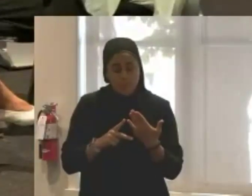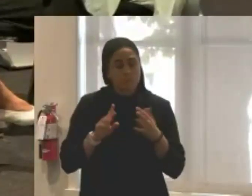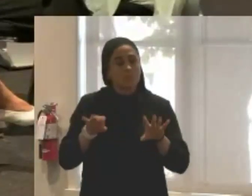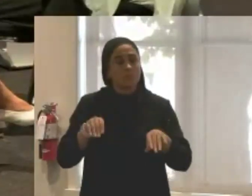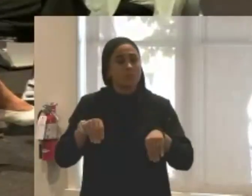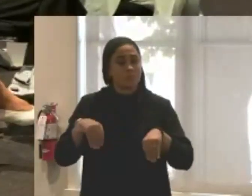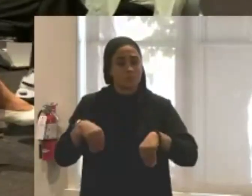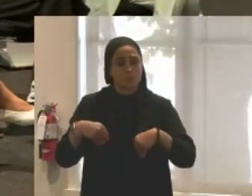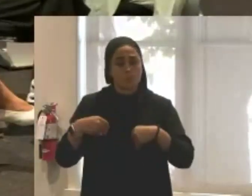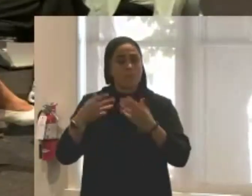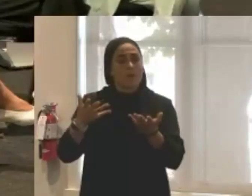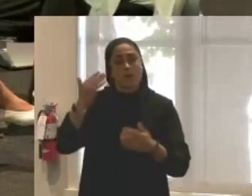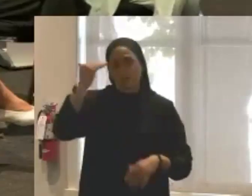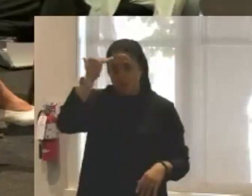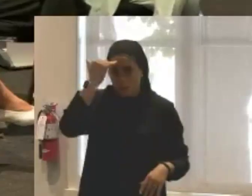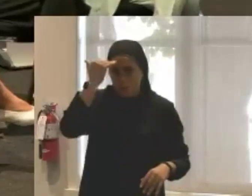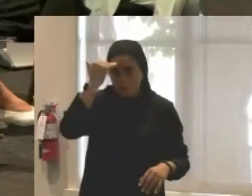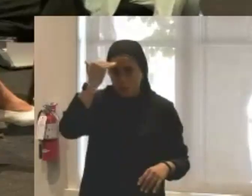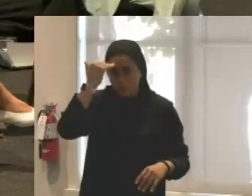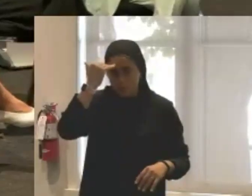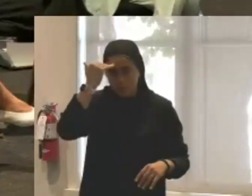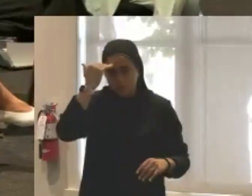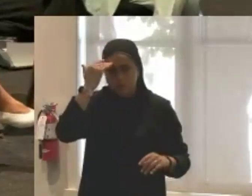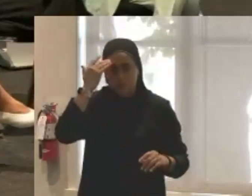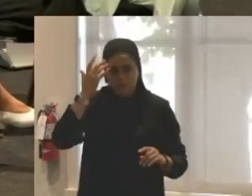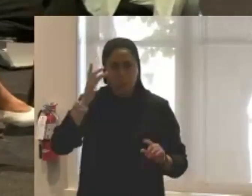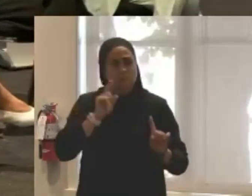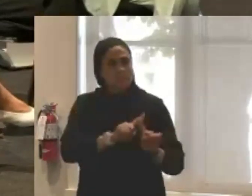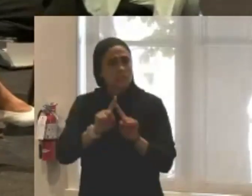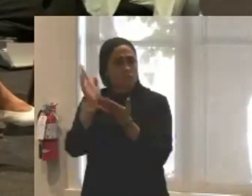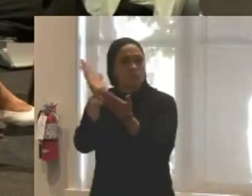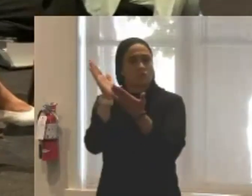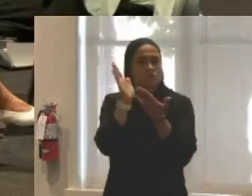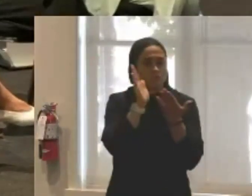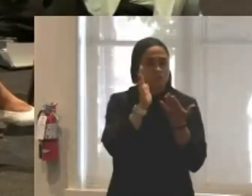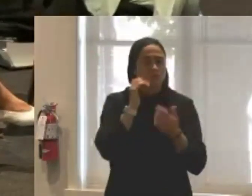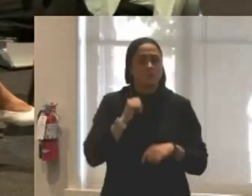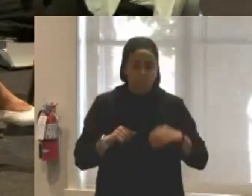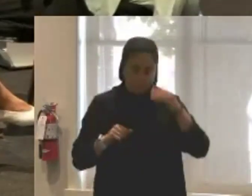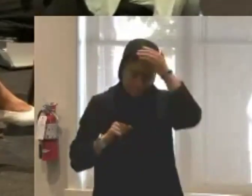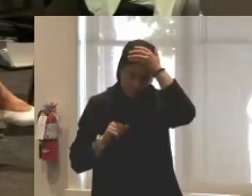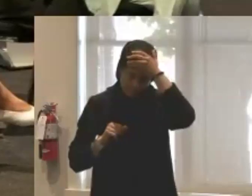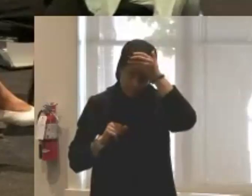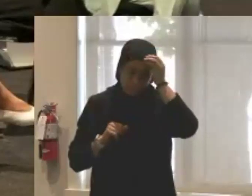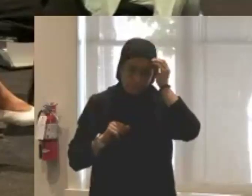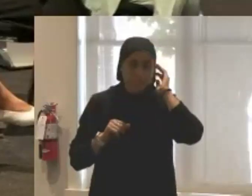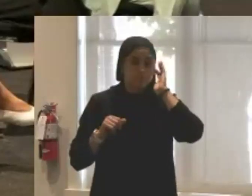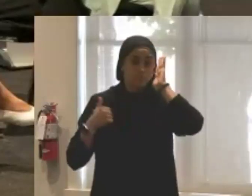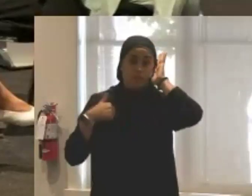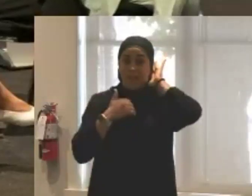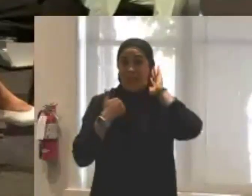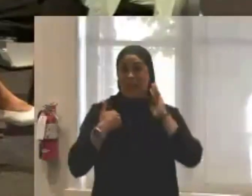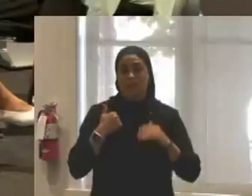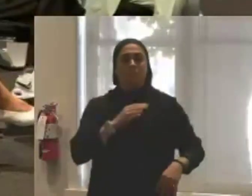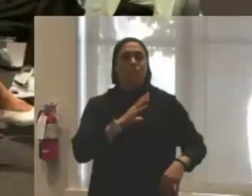providing awareness and through different aspects of our services. The Farmington has a very unique early on